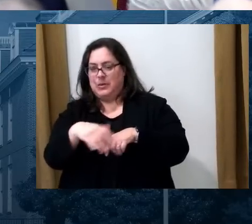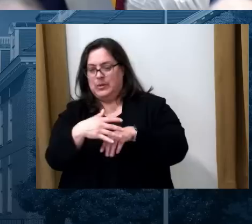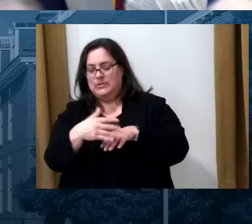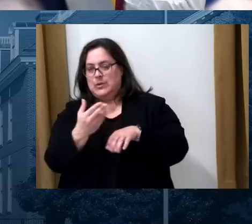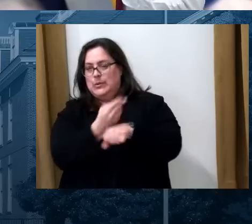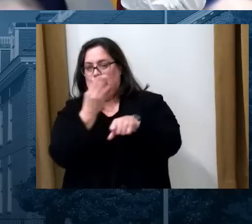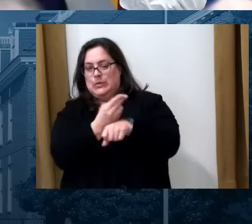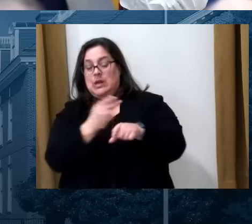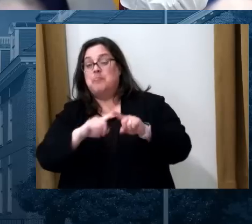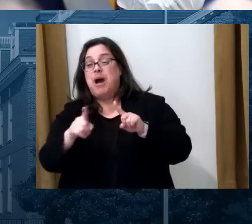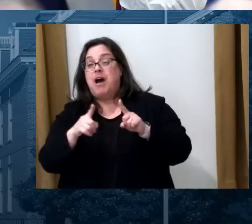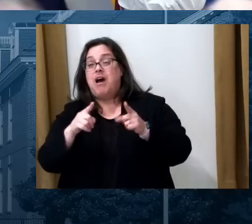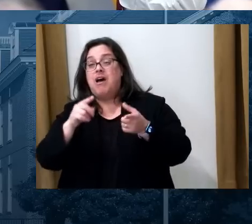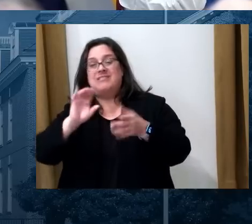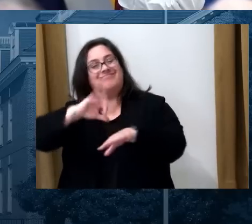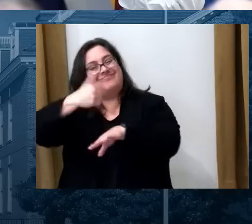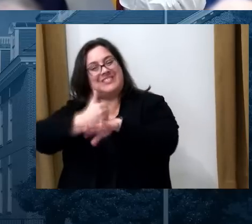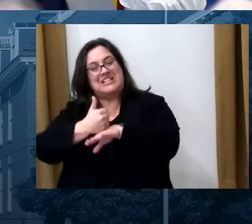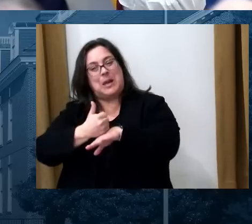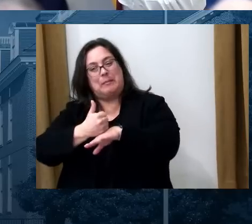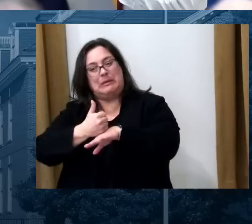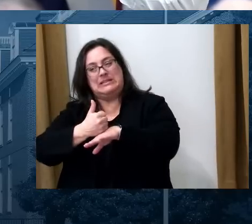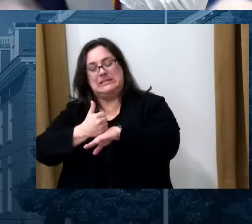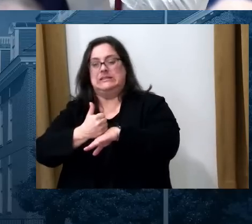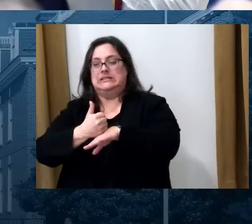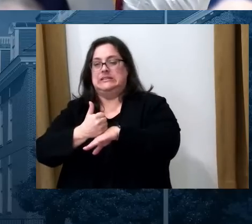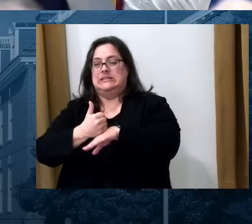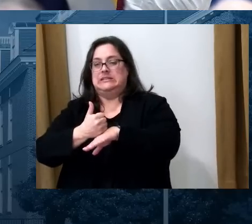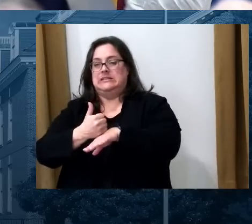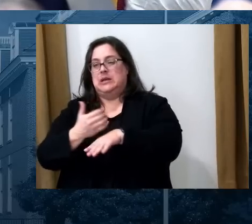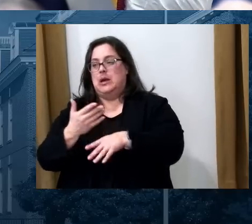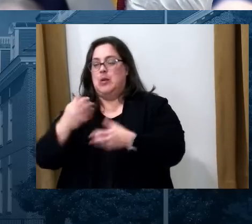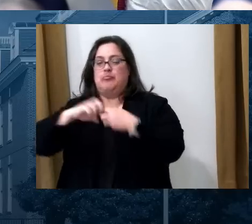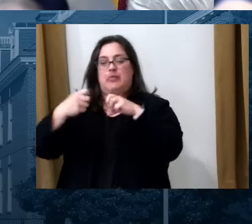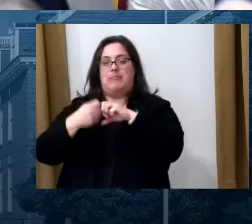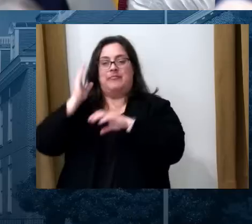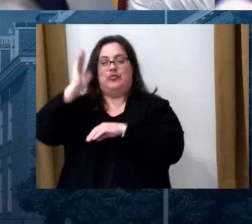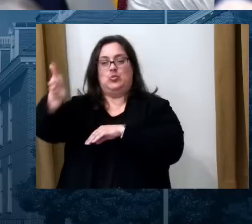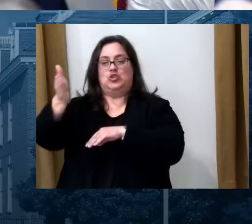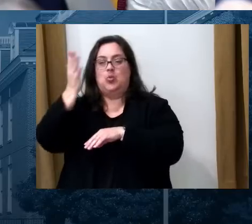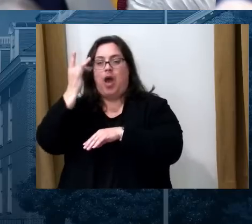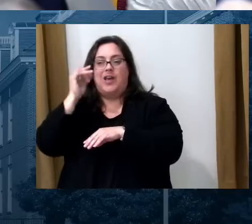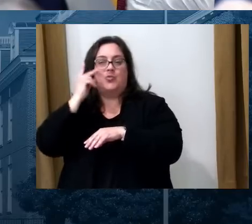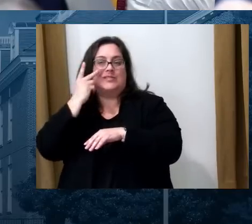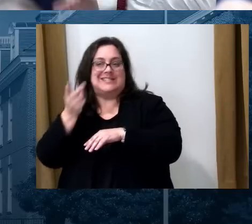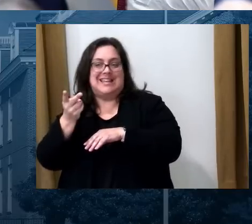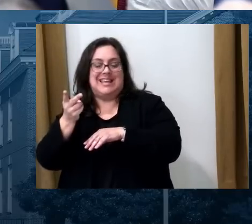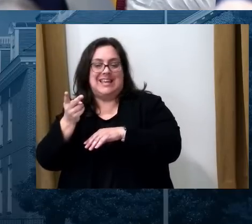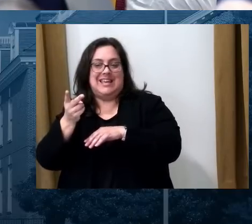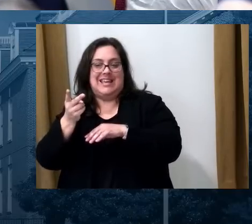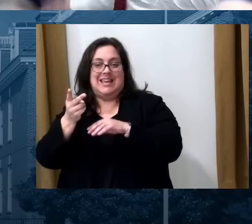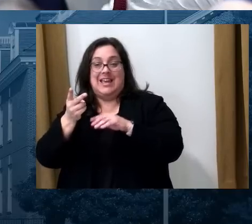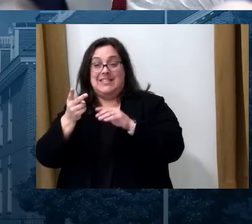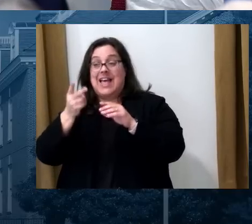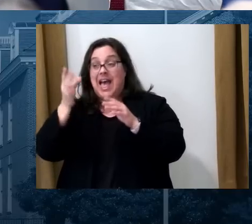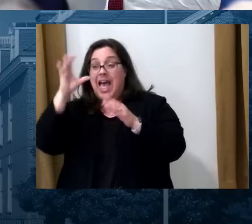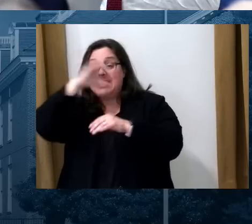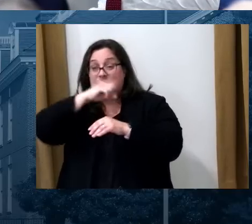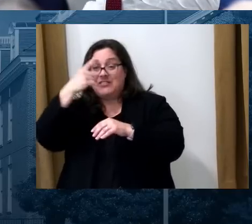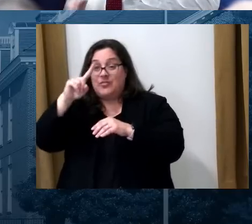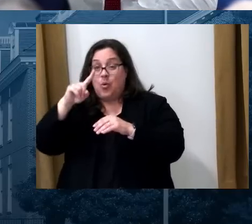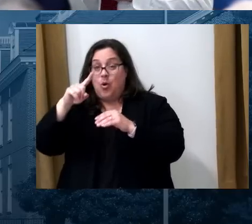bad problem in the future, because as you can see, the the revenue estimates already for the out